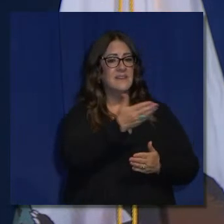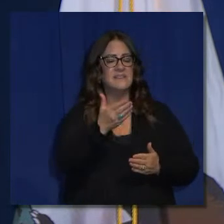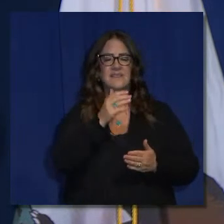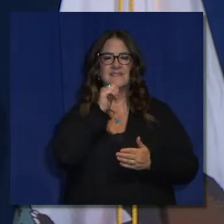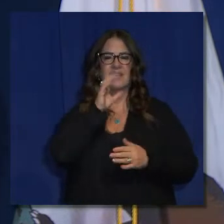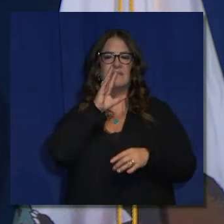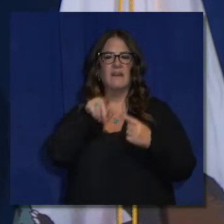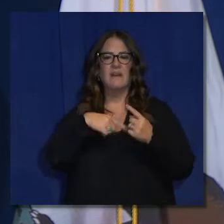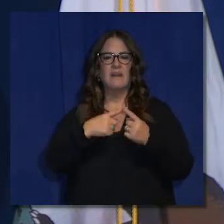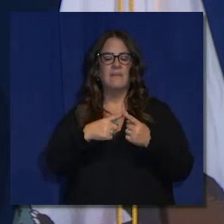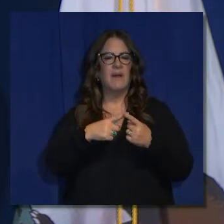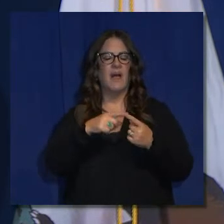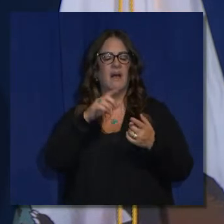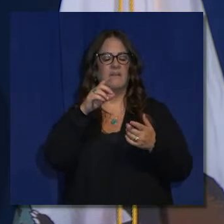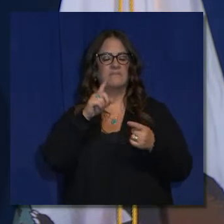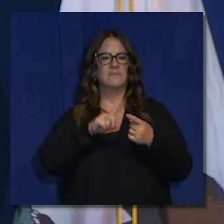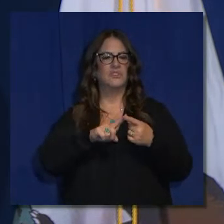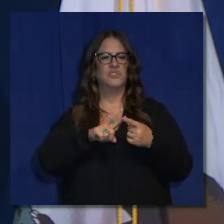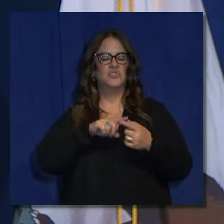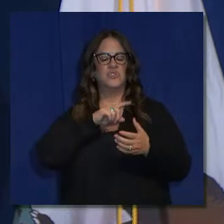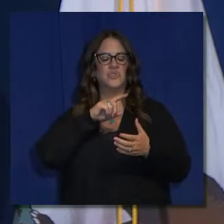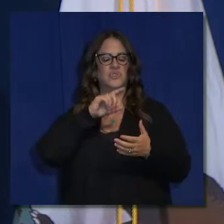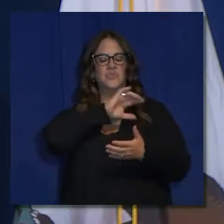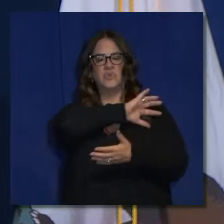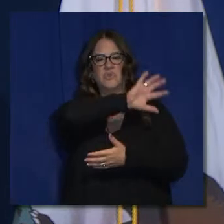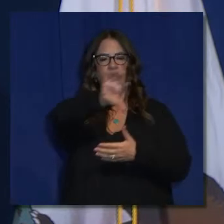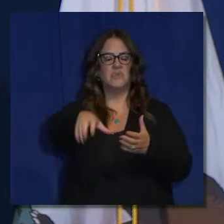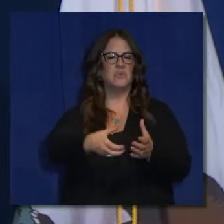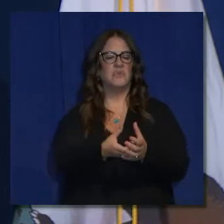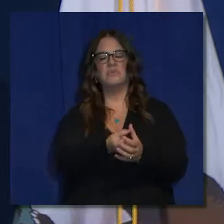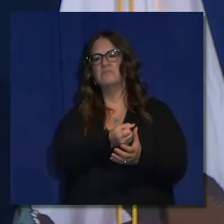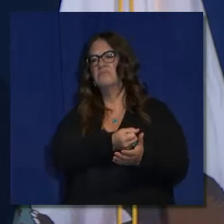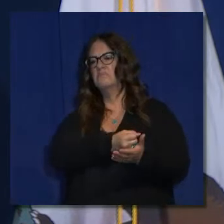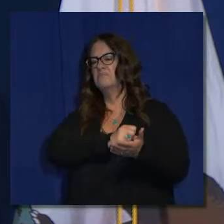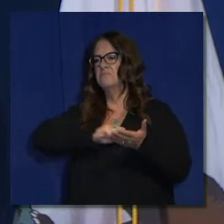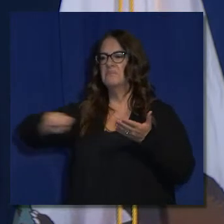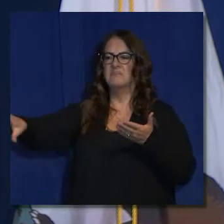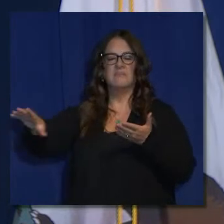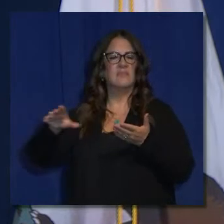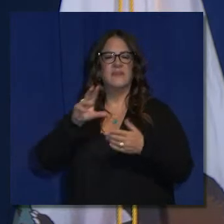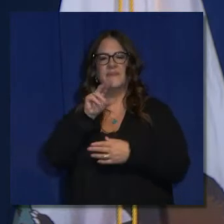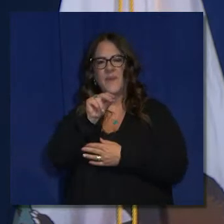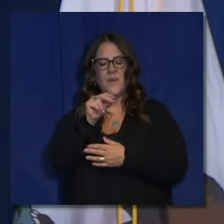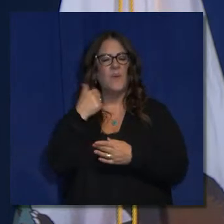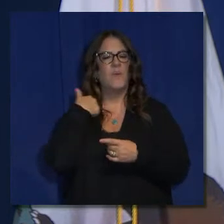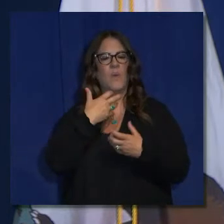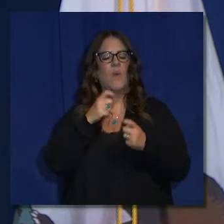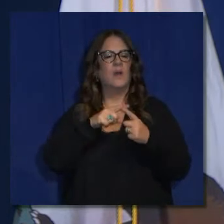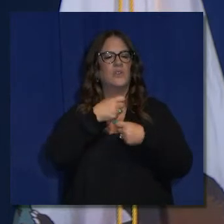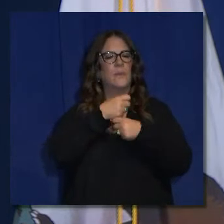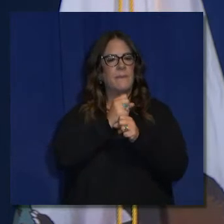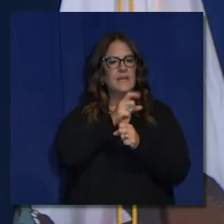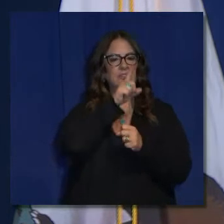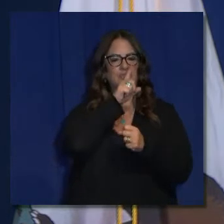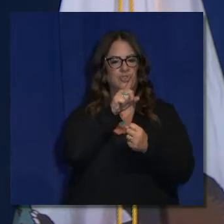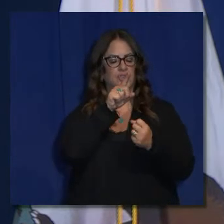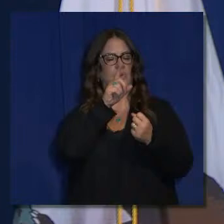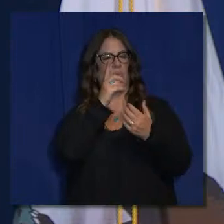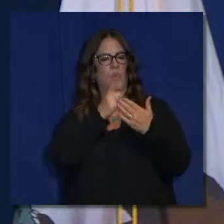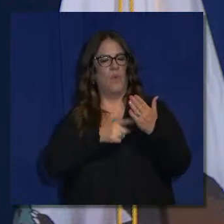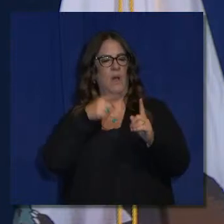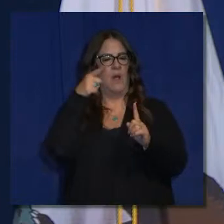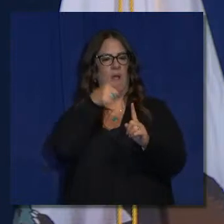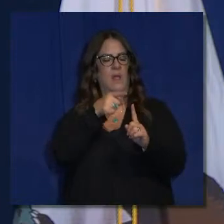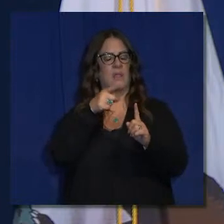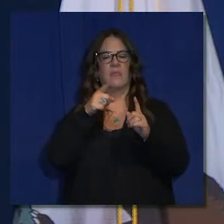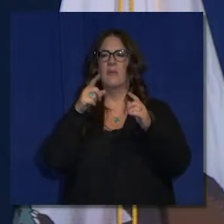gut that process, quite the contrary. It's quite more certainty, more predictability, so we can address the systemic